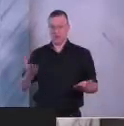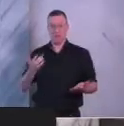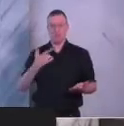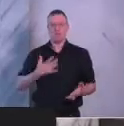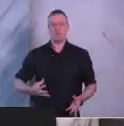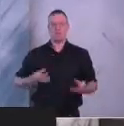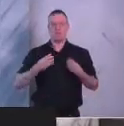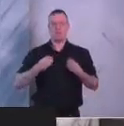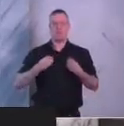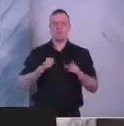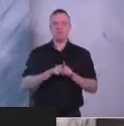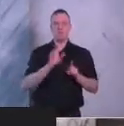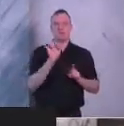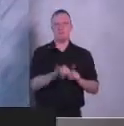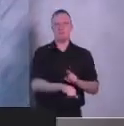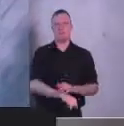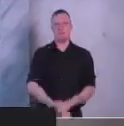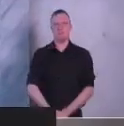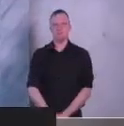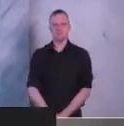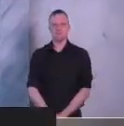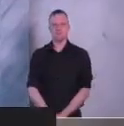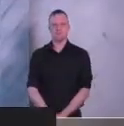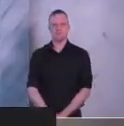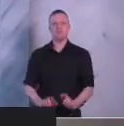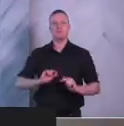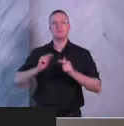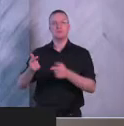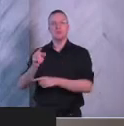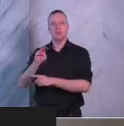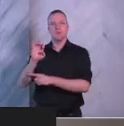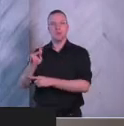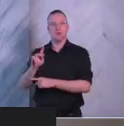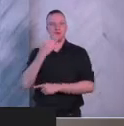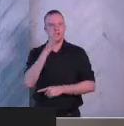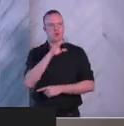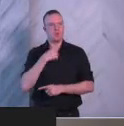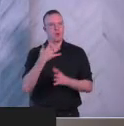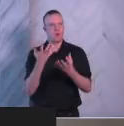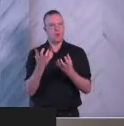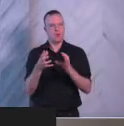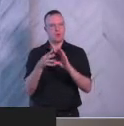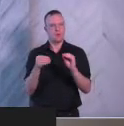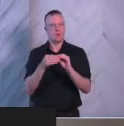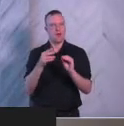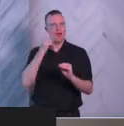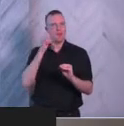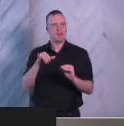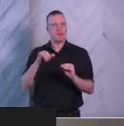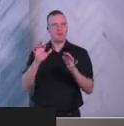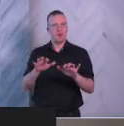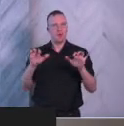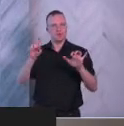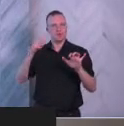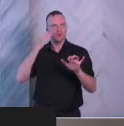way. Thank you, Vic. And this question now over to Mark, please. Thanks. And I do want to say that I think that the audience should